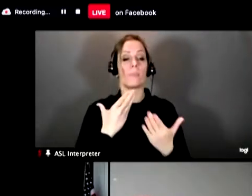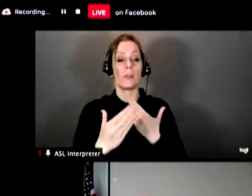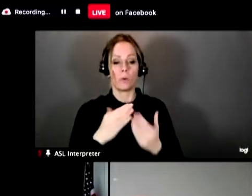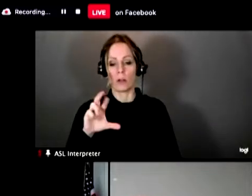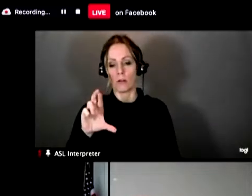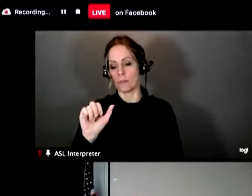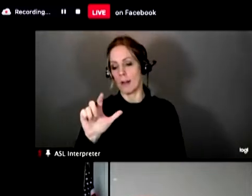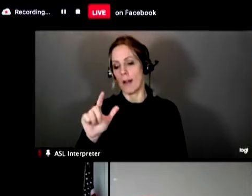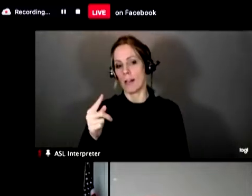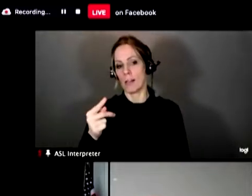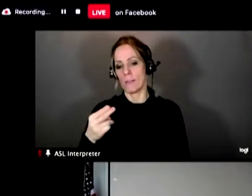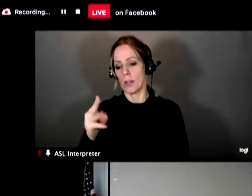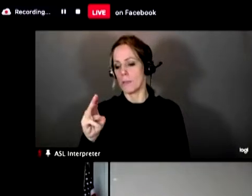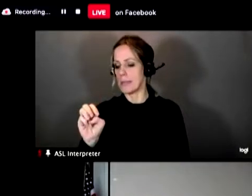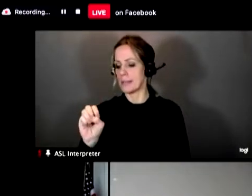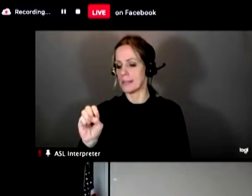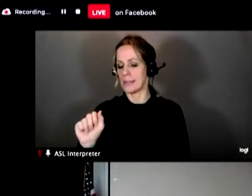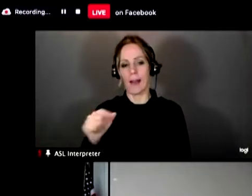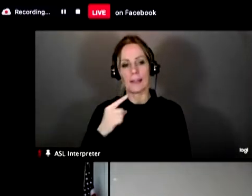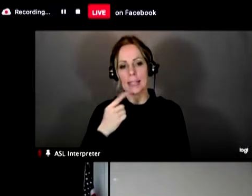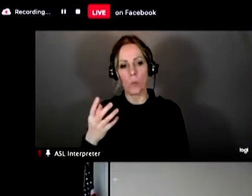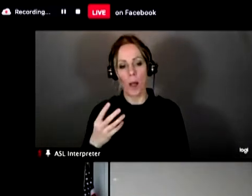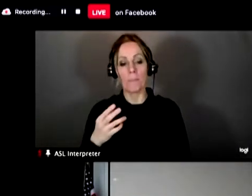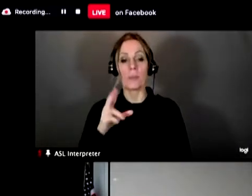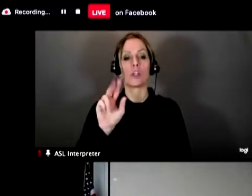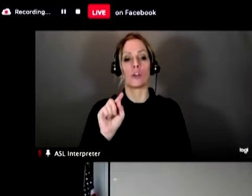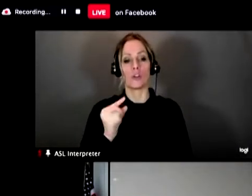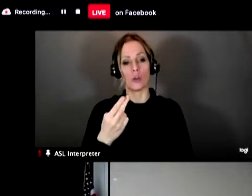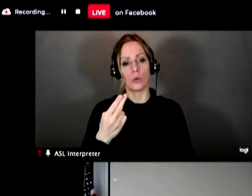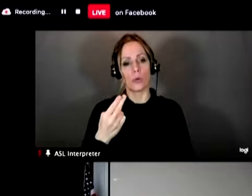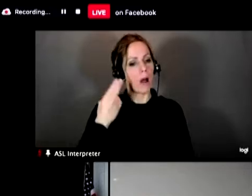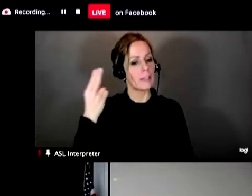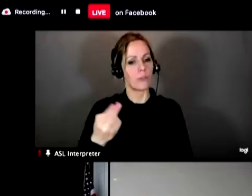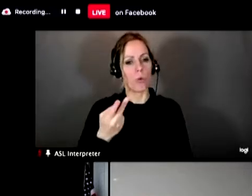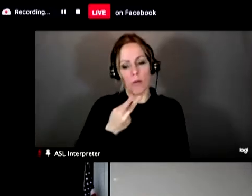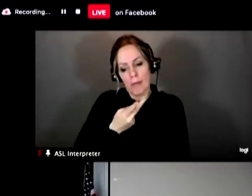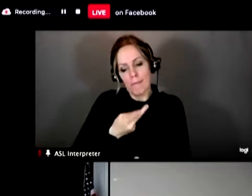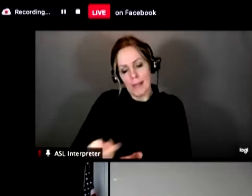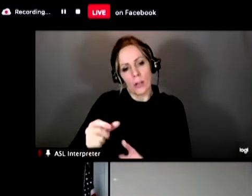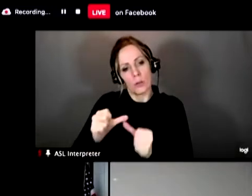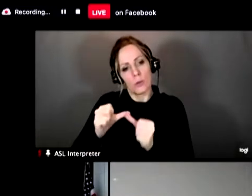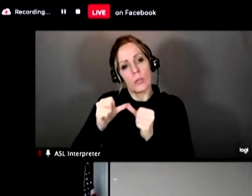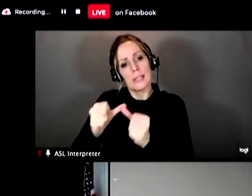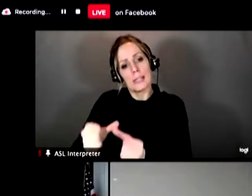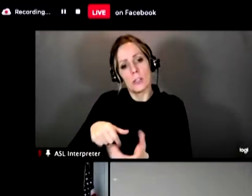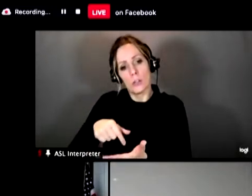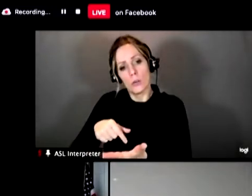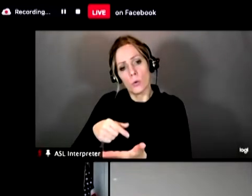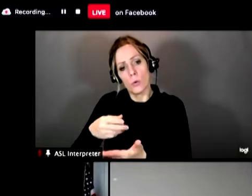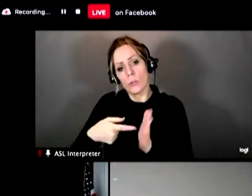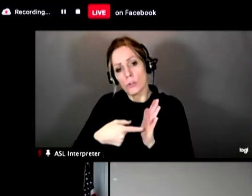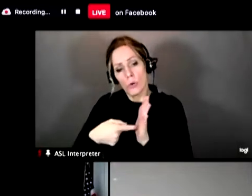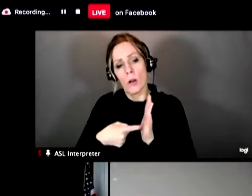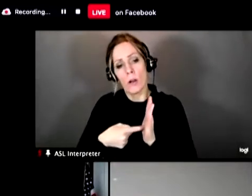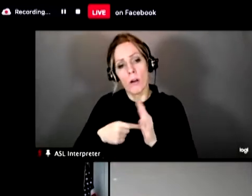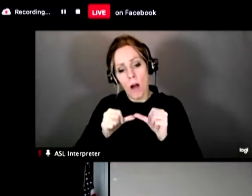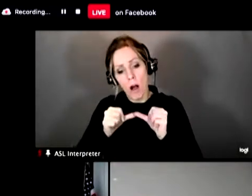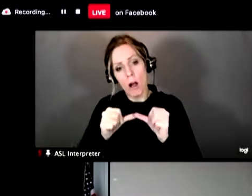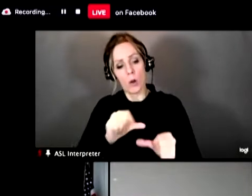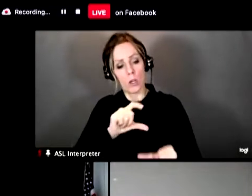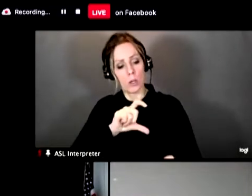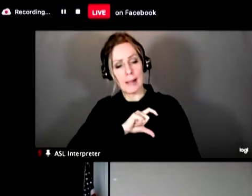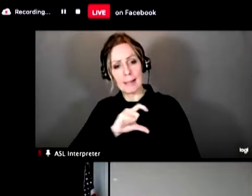says, Utah historically failed to politically fund ongoing police enforcement data. What is the commission doing